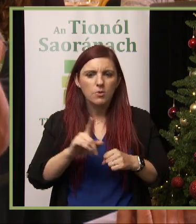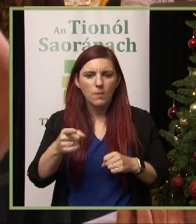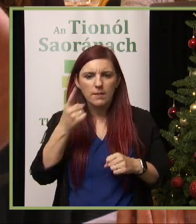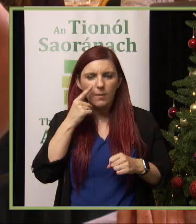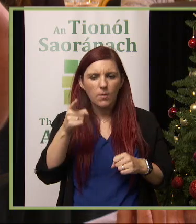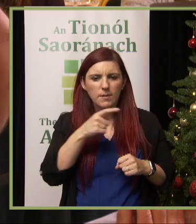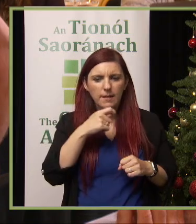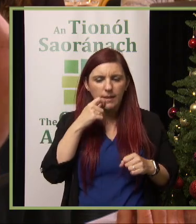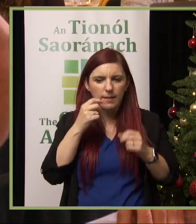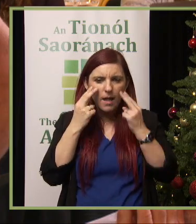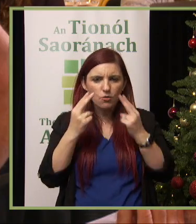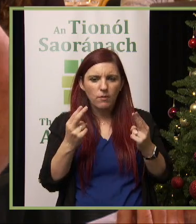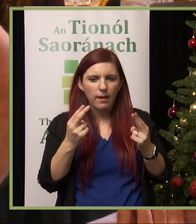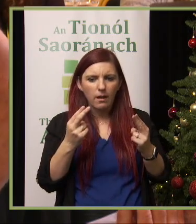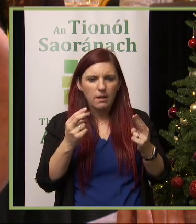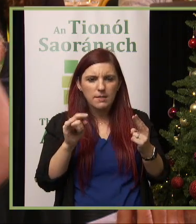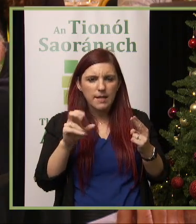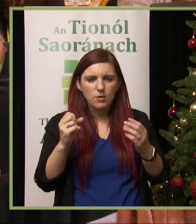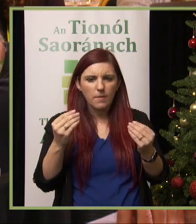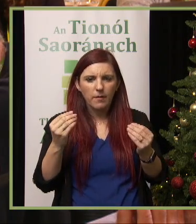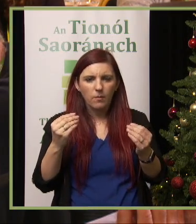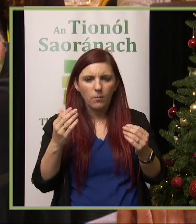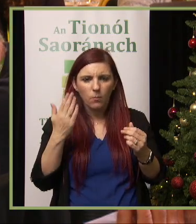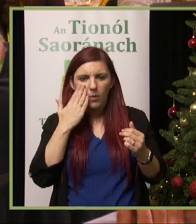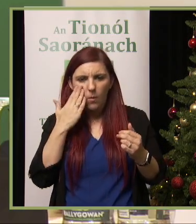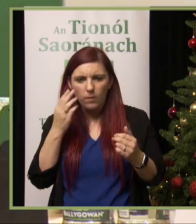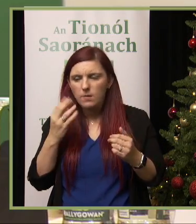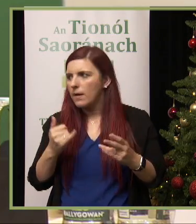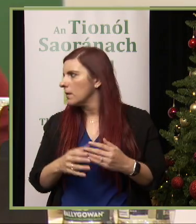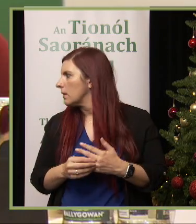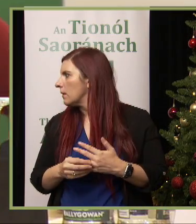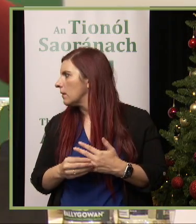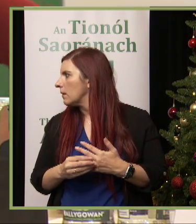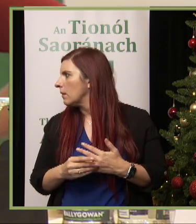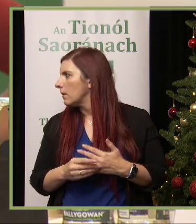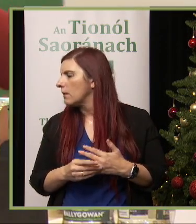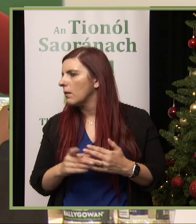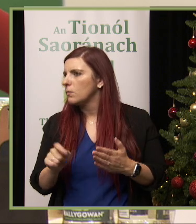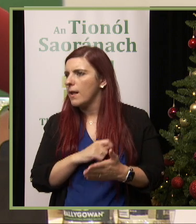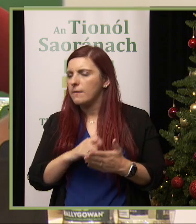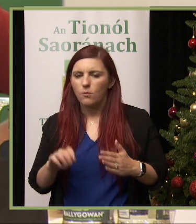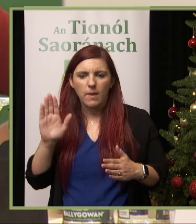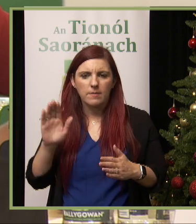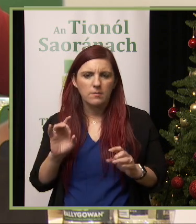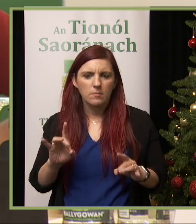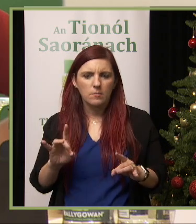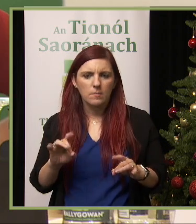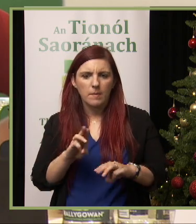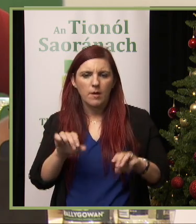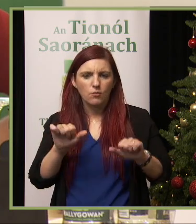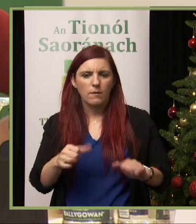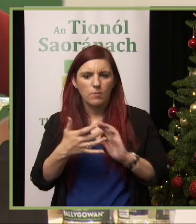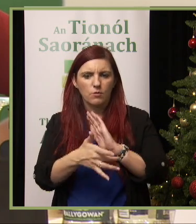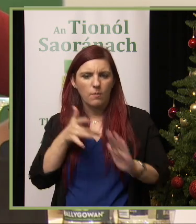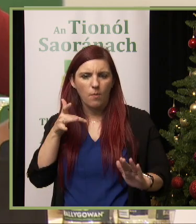sites. Should be protected. Now, we know that might be controversial. Well, so we get to vote on it now. Exactly. Yeah. Okay, so do people agree with the removal